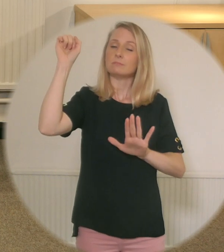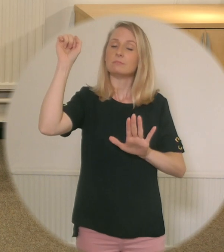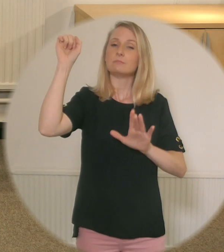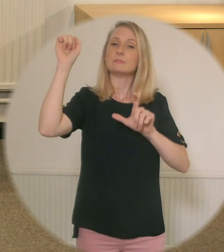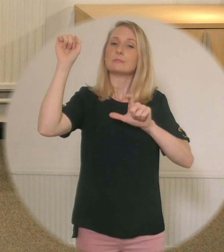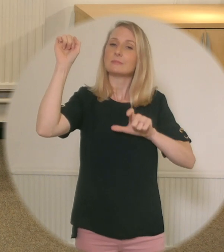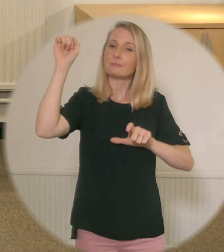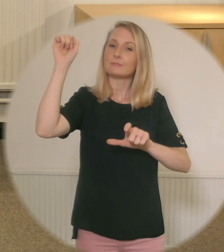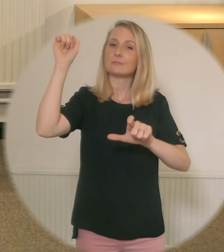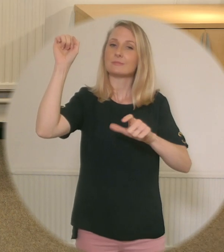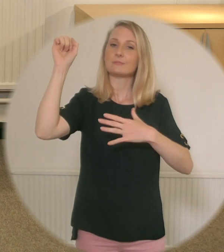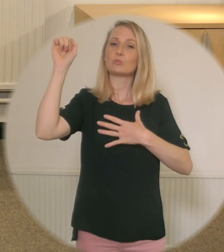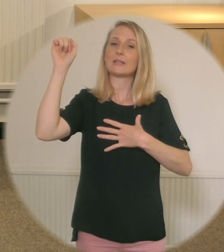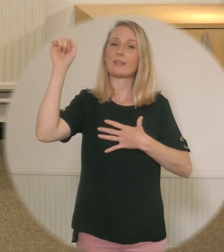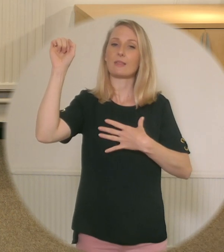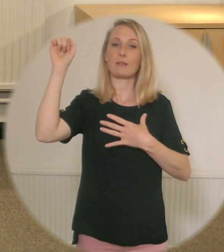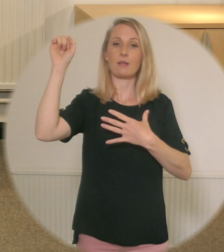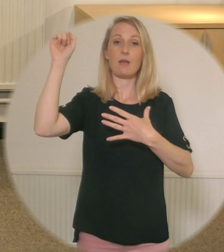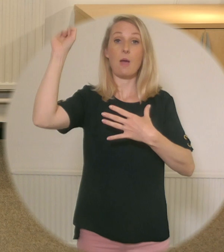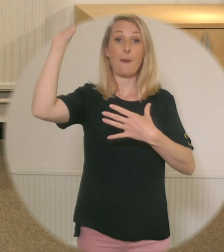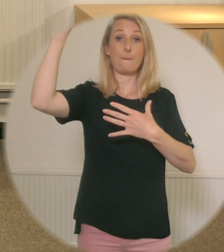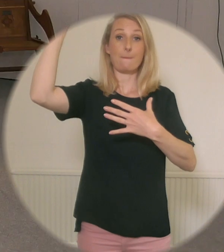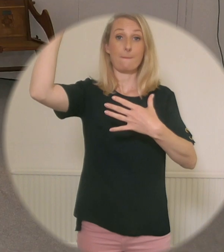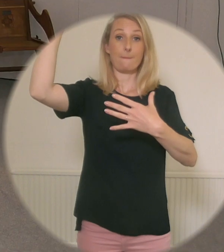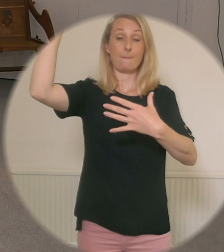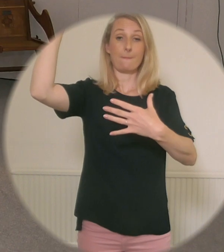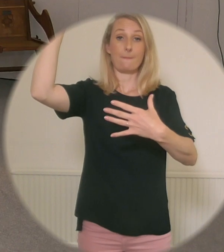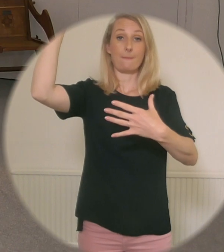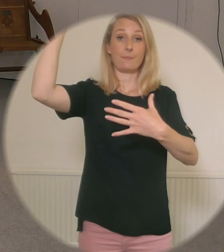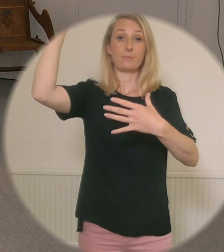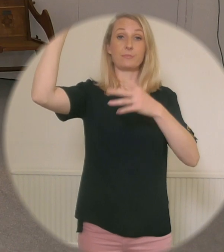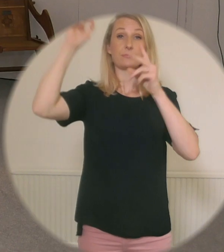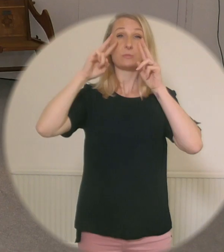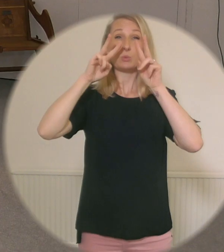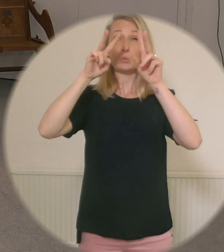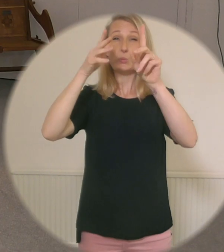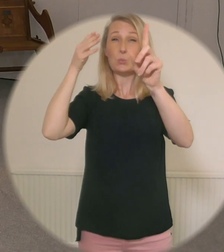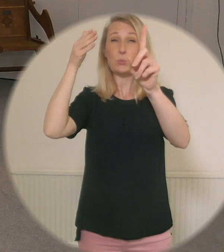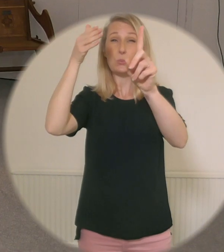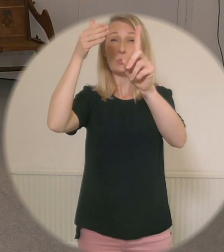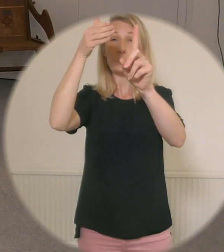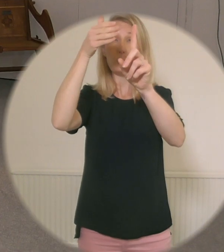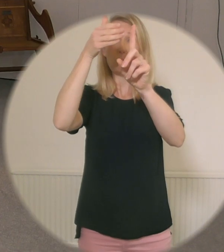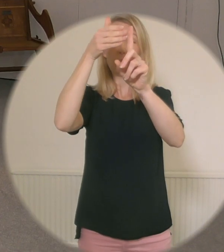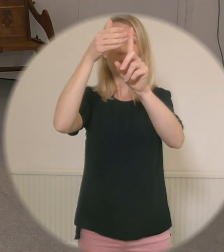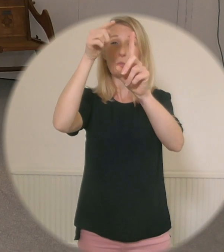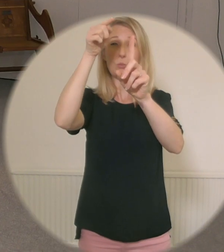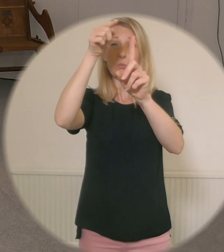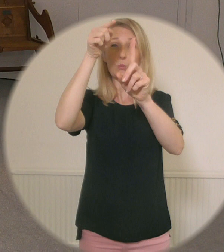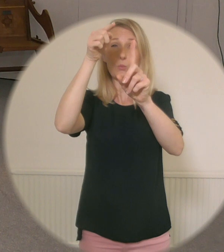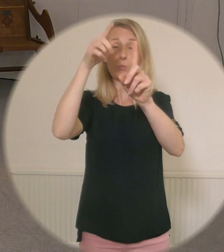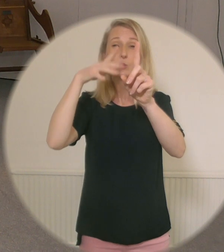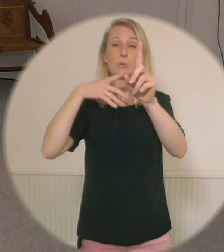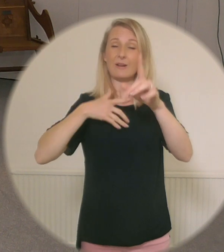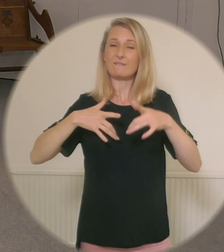So inhale, rise up. Keep your eyes fixed on one point. Feel the stretch through